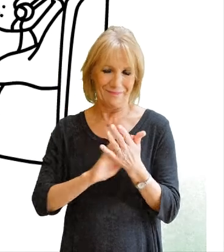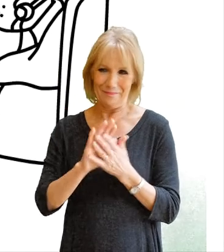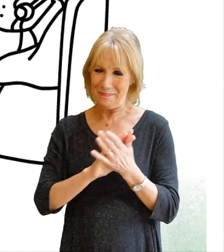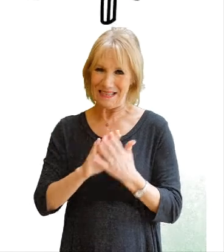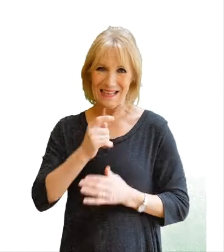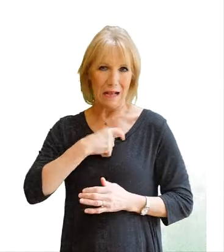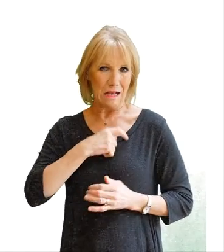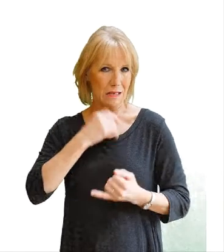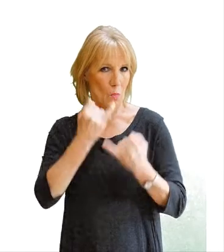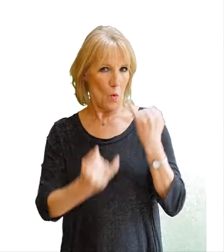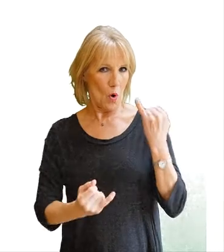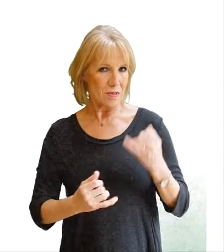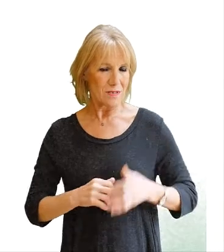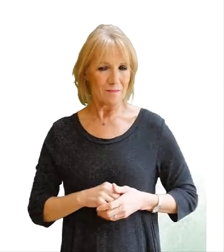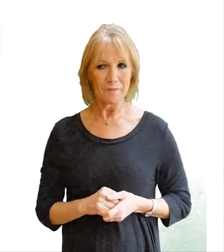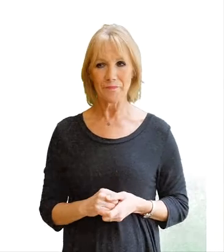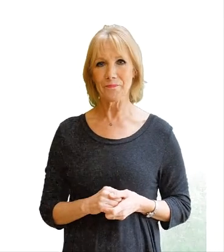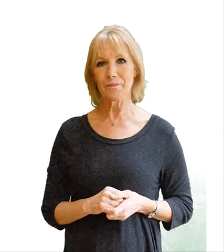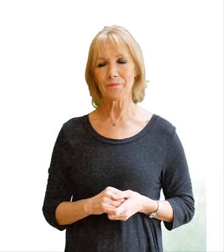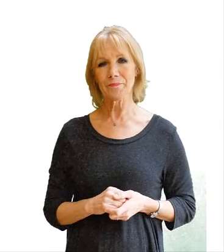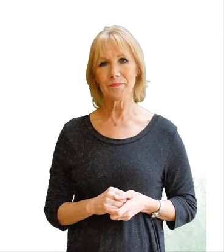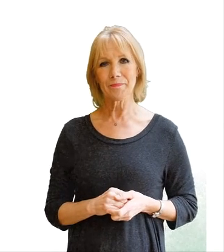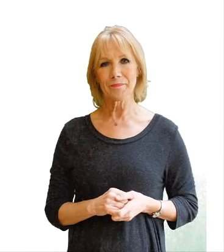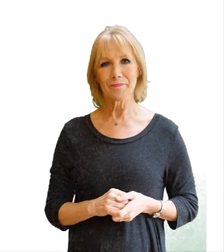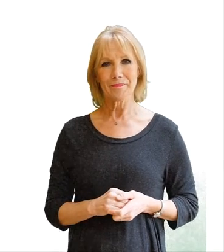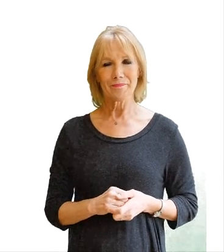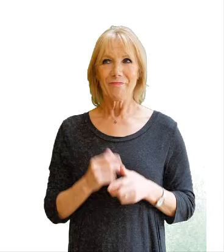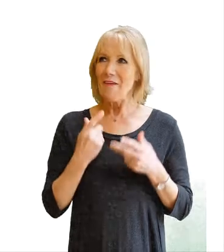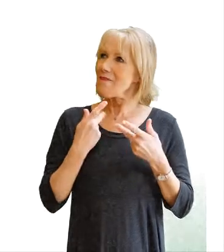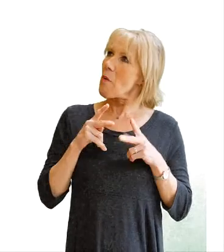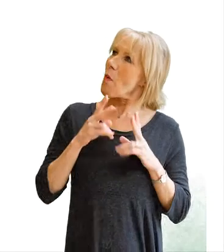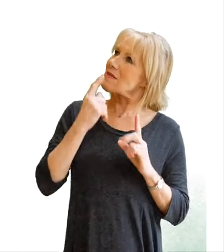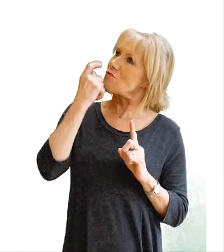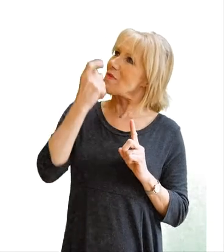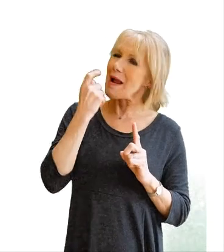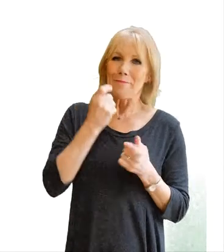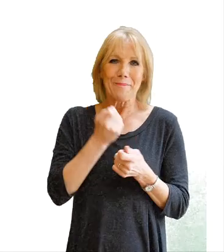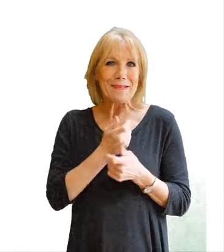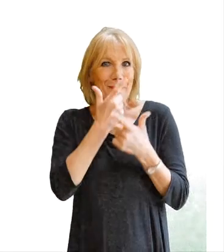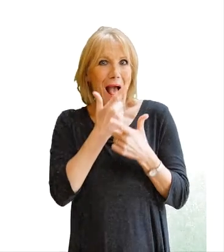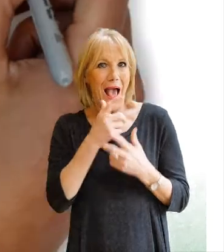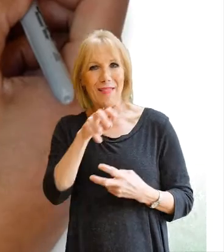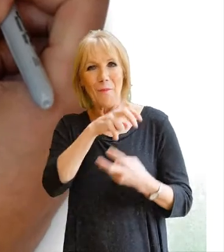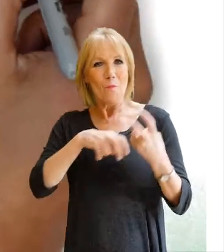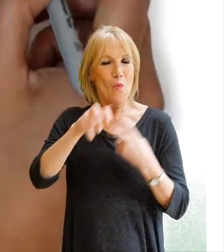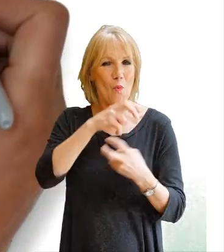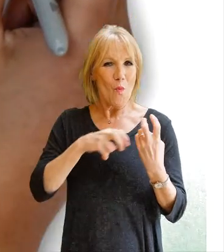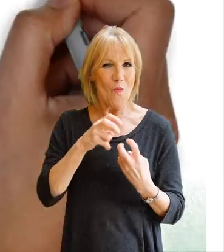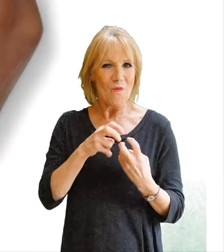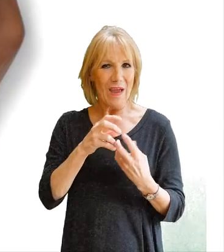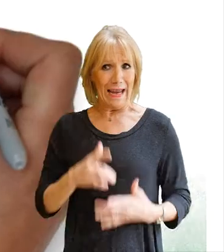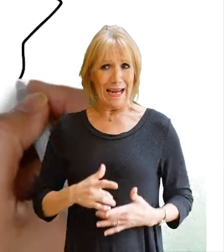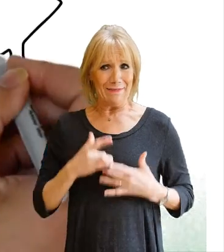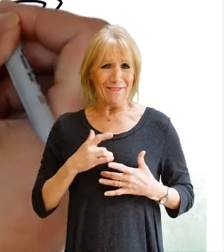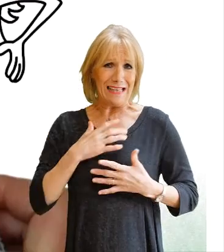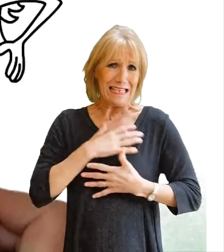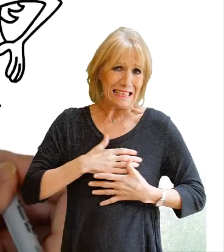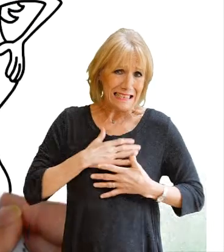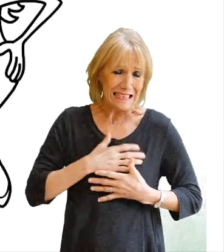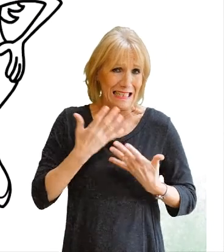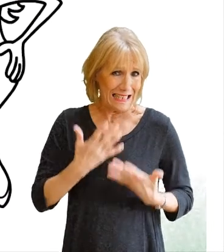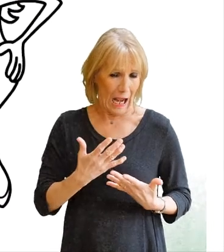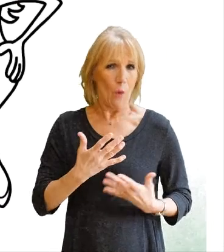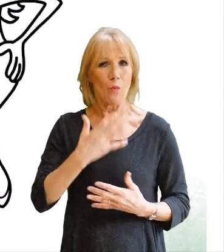all multiply your anxiety. Find ways to smile and move on a frequent basis. If this feels too much, now's the time